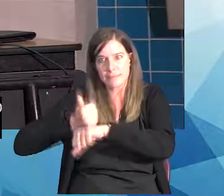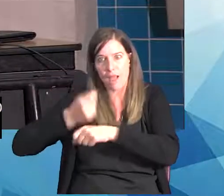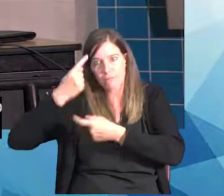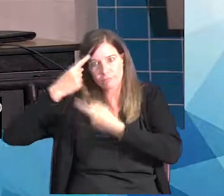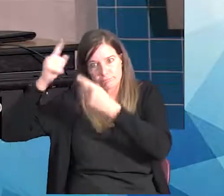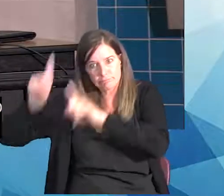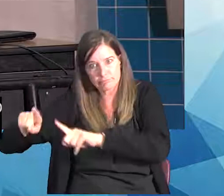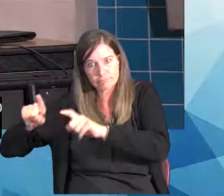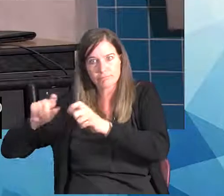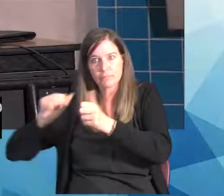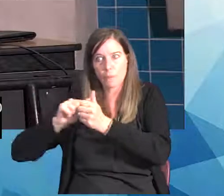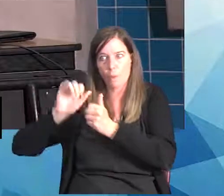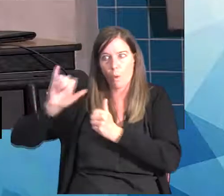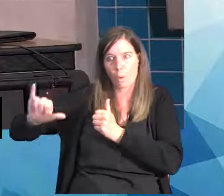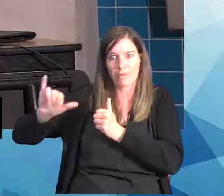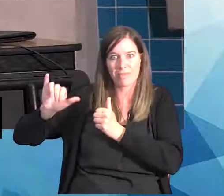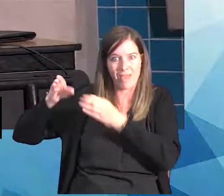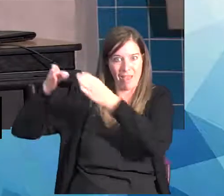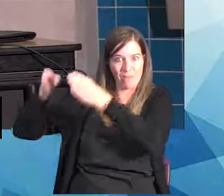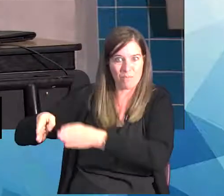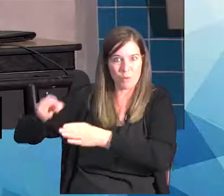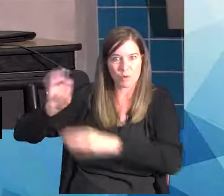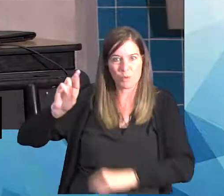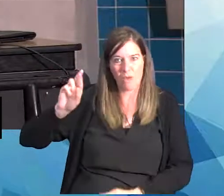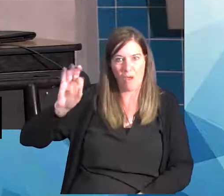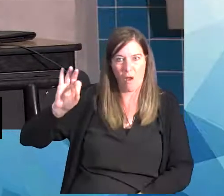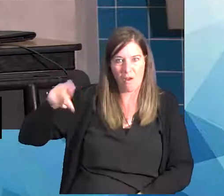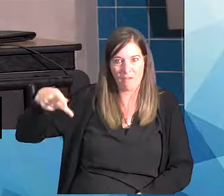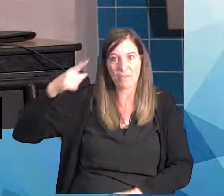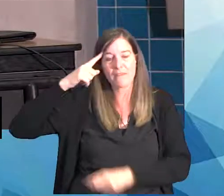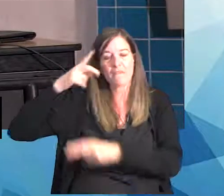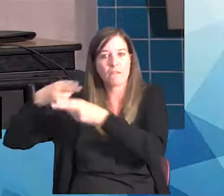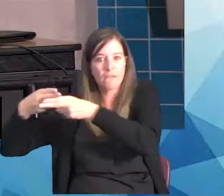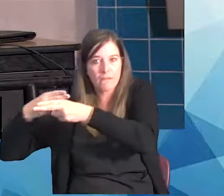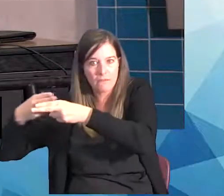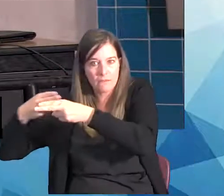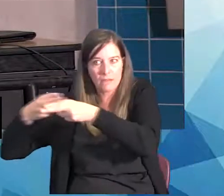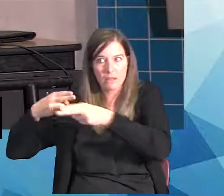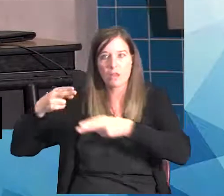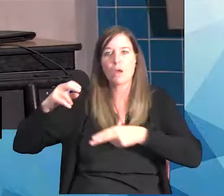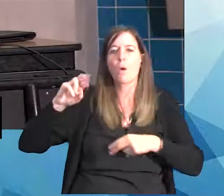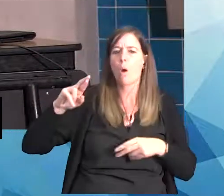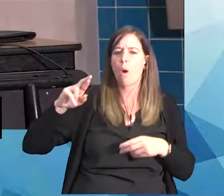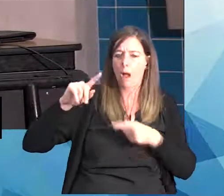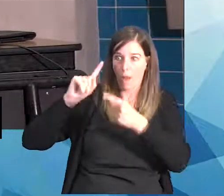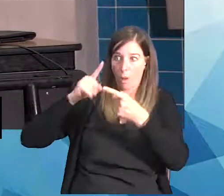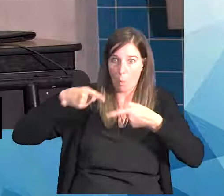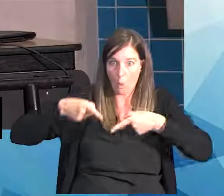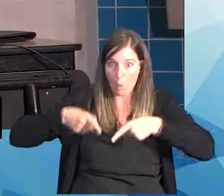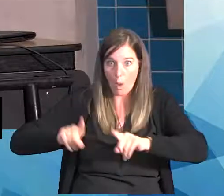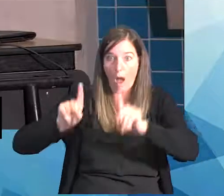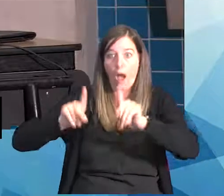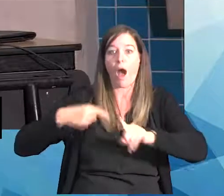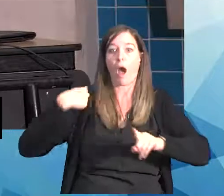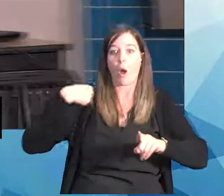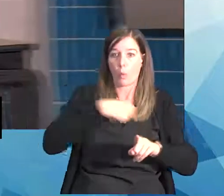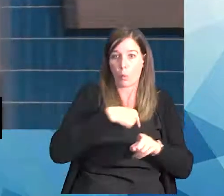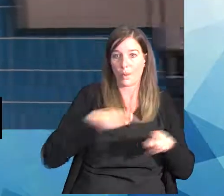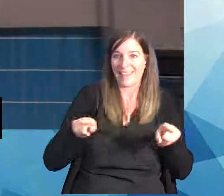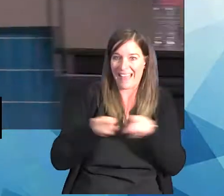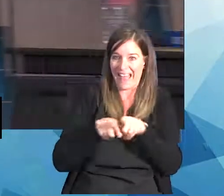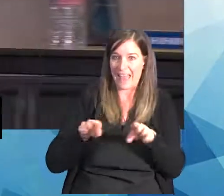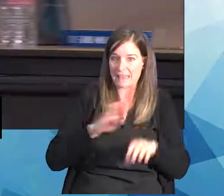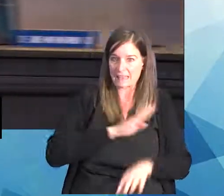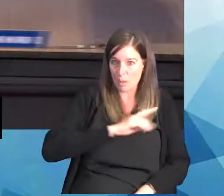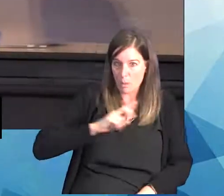coverage of the ombudsman position until we have a chance as a board to develop that more fully. That's a great comment. I